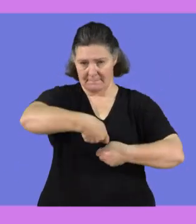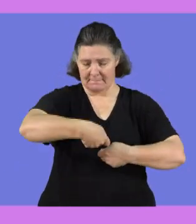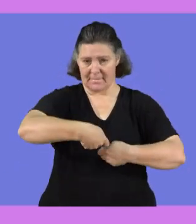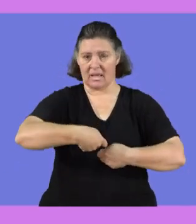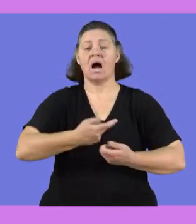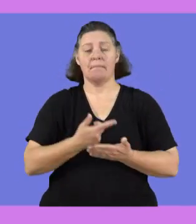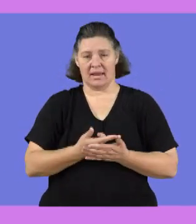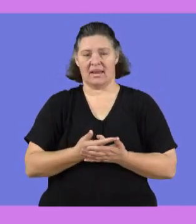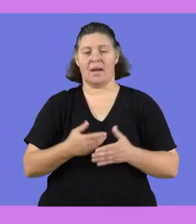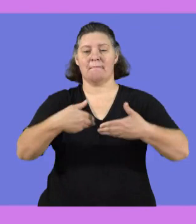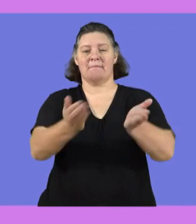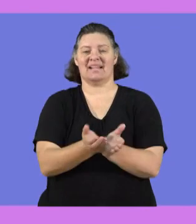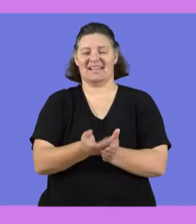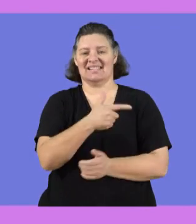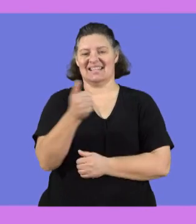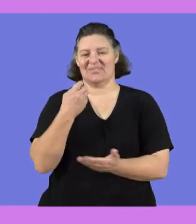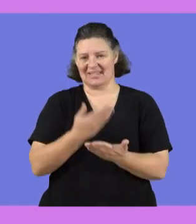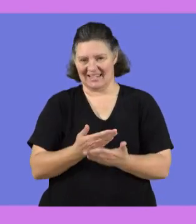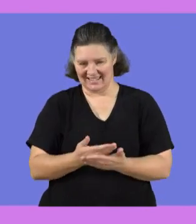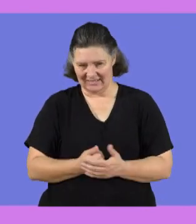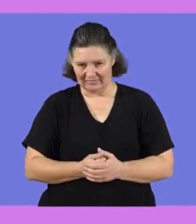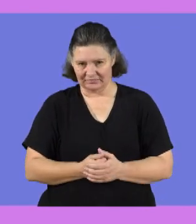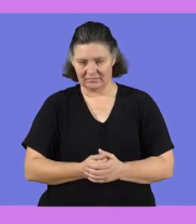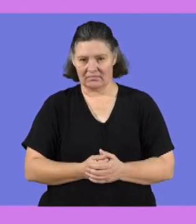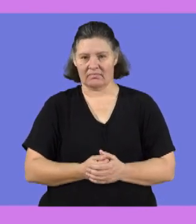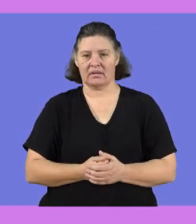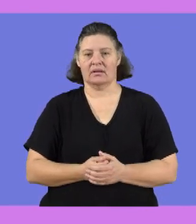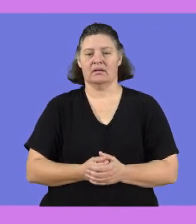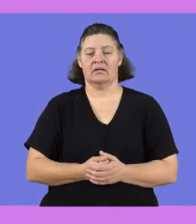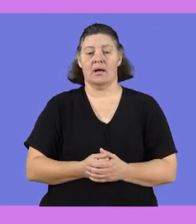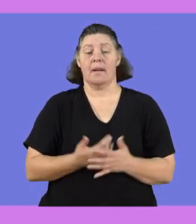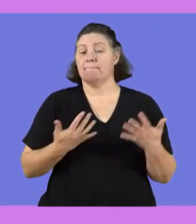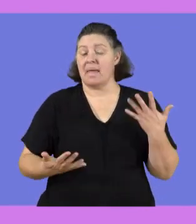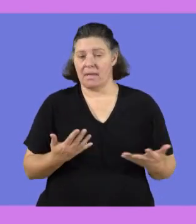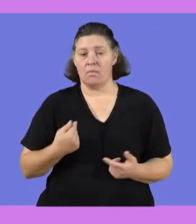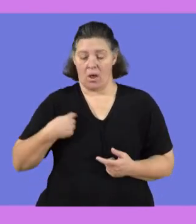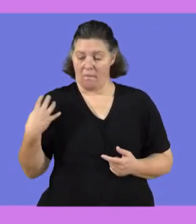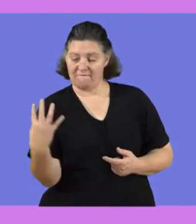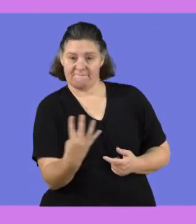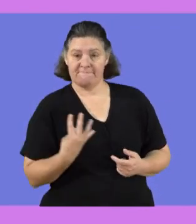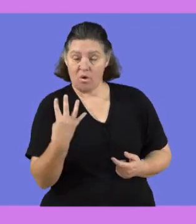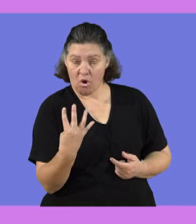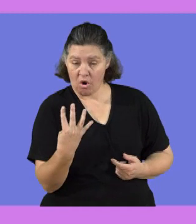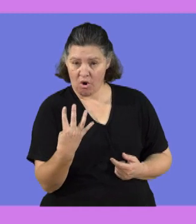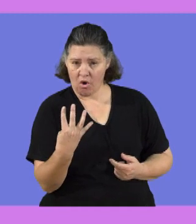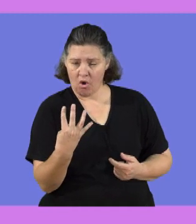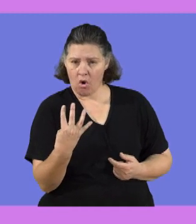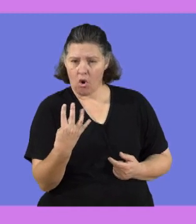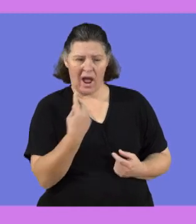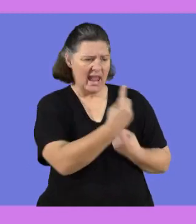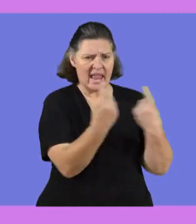means if there are 3, they will each contribute 200 rands. And what if there are